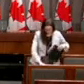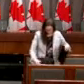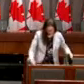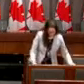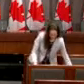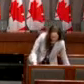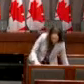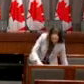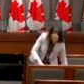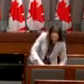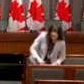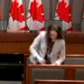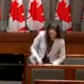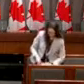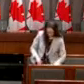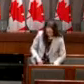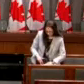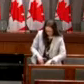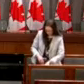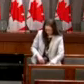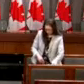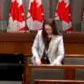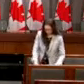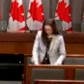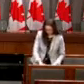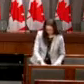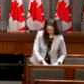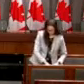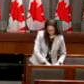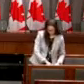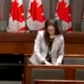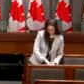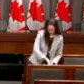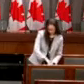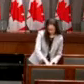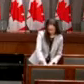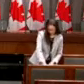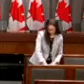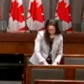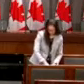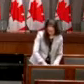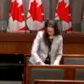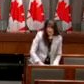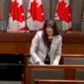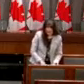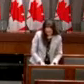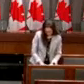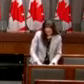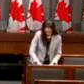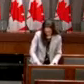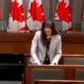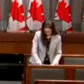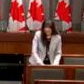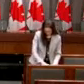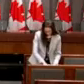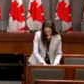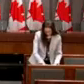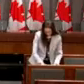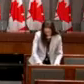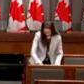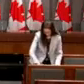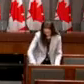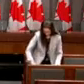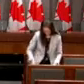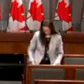watching special CBC programming here on CBC Main Network, and you can continue to watch on CBC News Network and